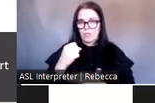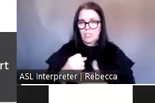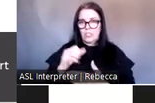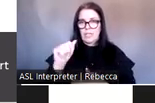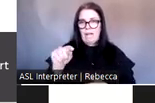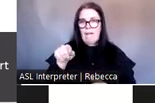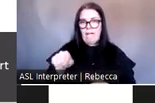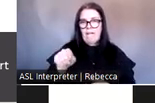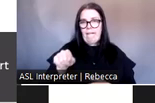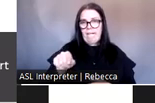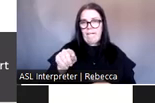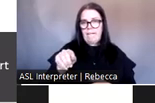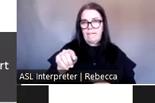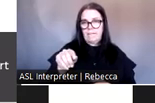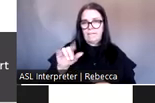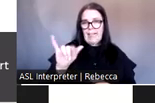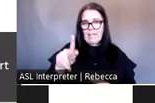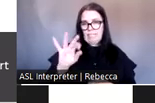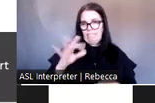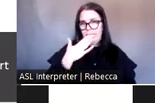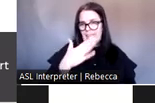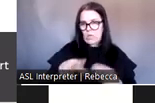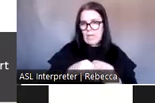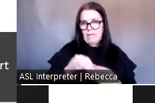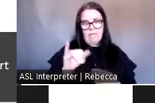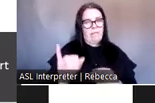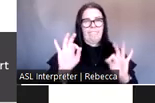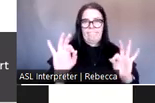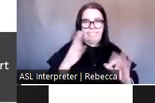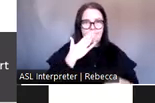Thank you for adding that. That's a great resource as well.